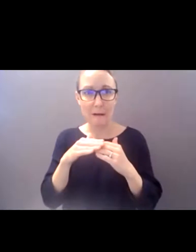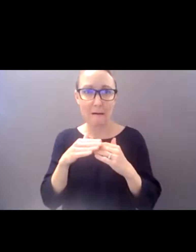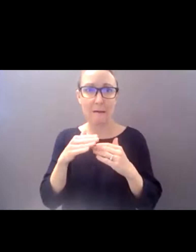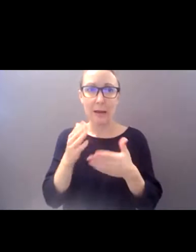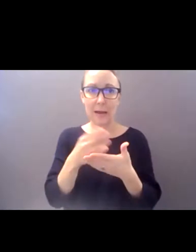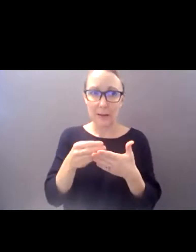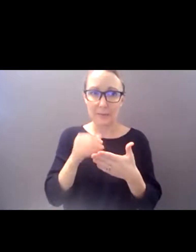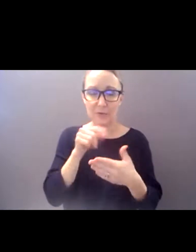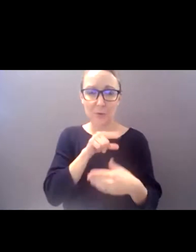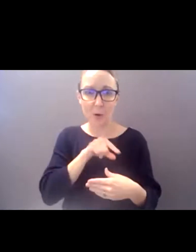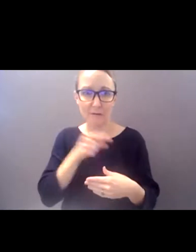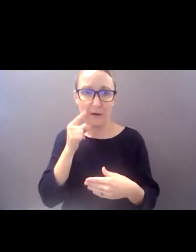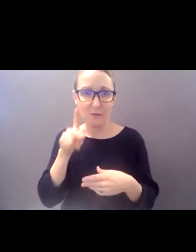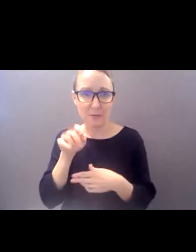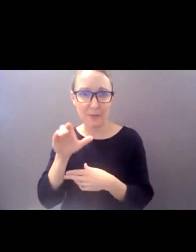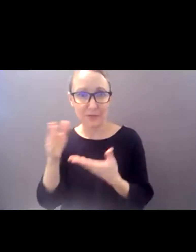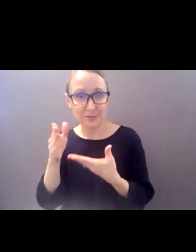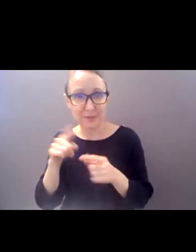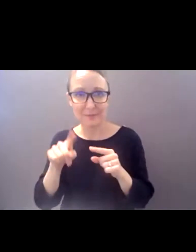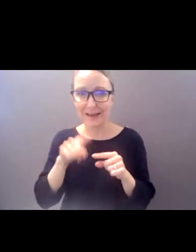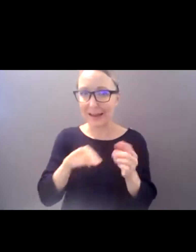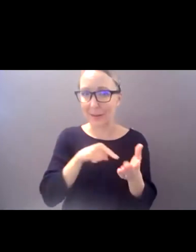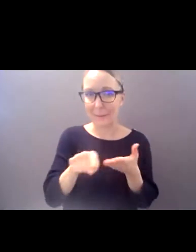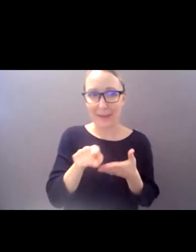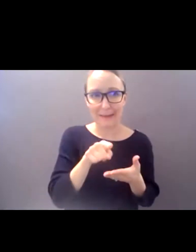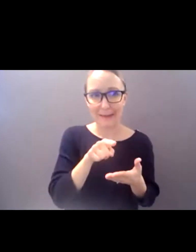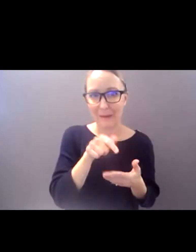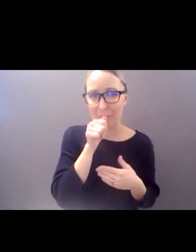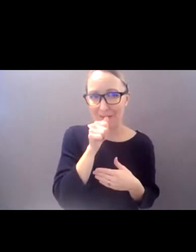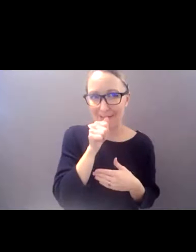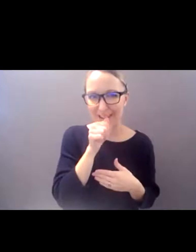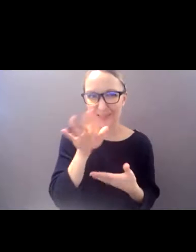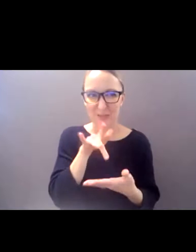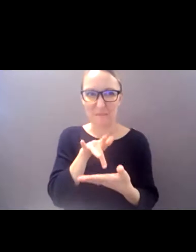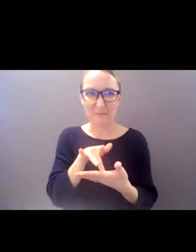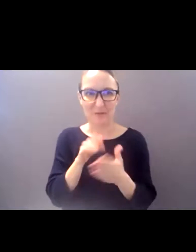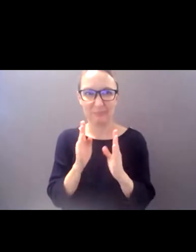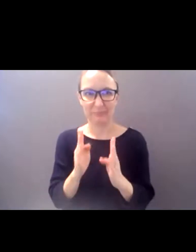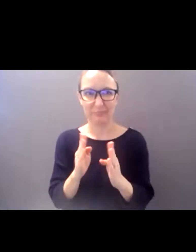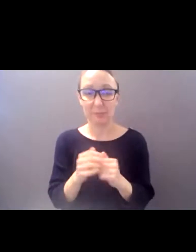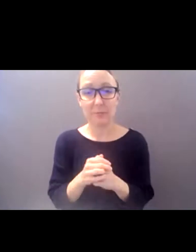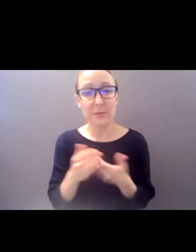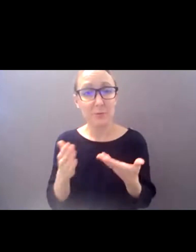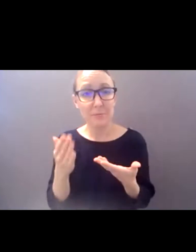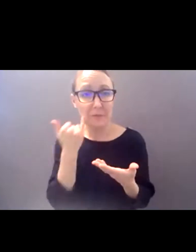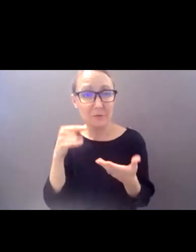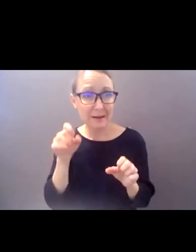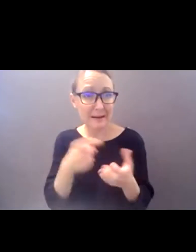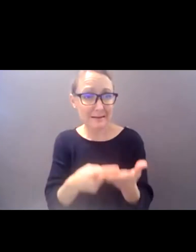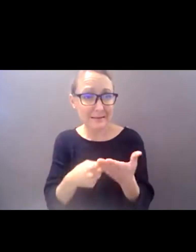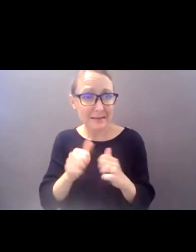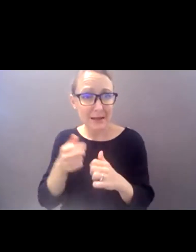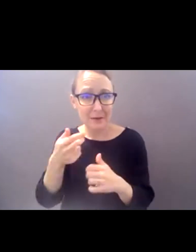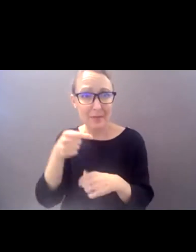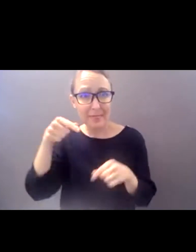public services, but who cannot pay privately, the missing middle. So I guess maybe if we can talk a little bit about how this hubs and spokes